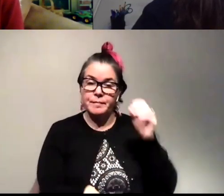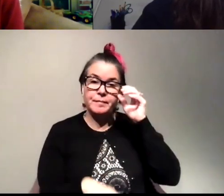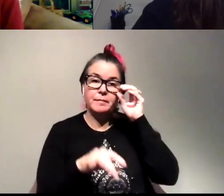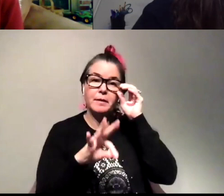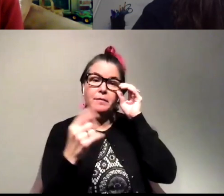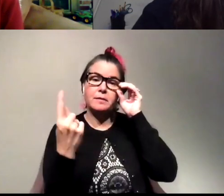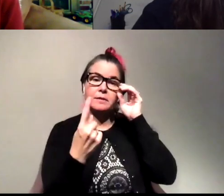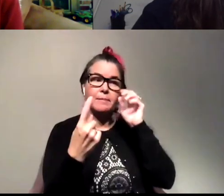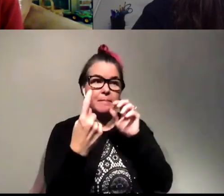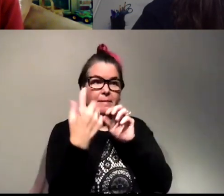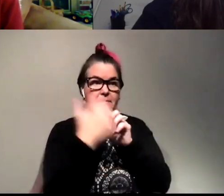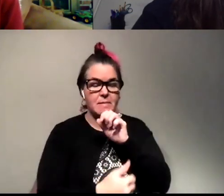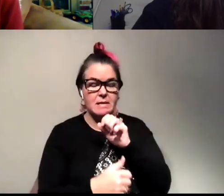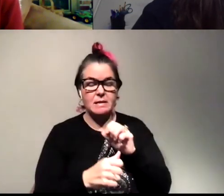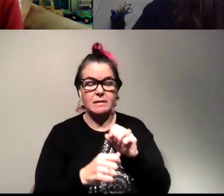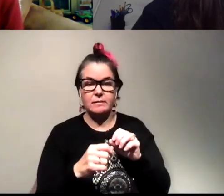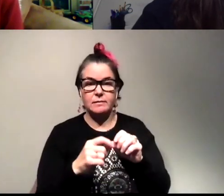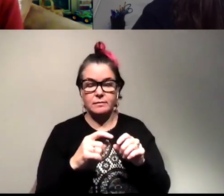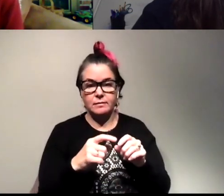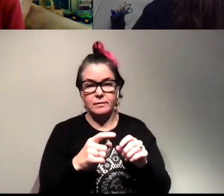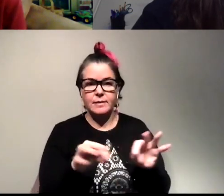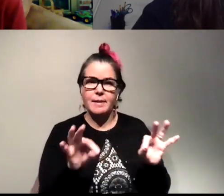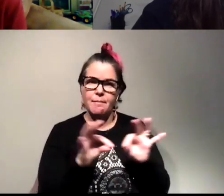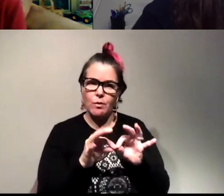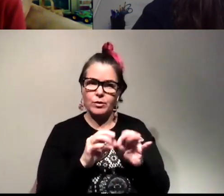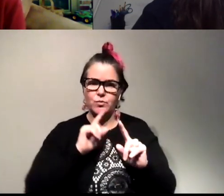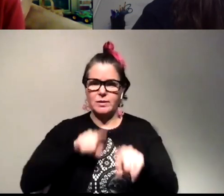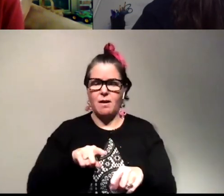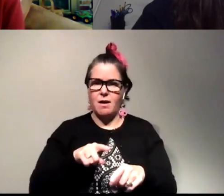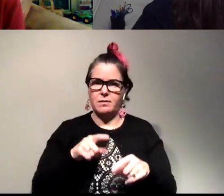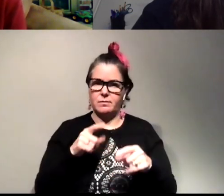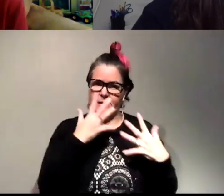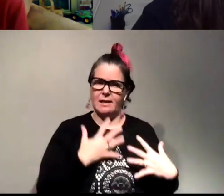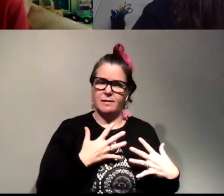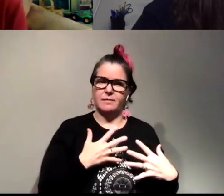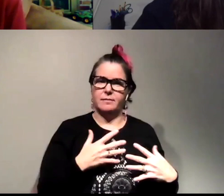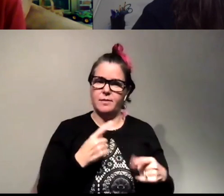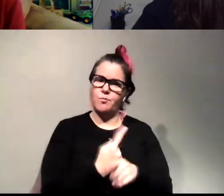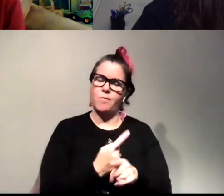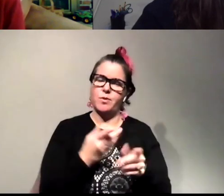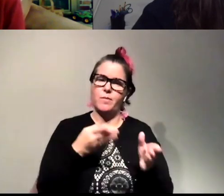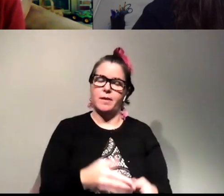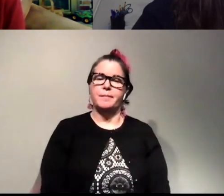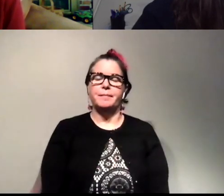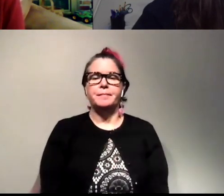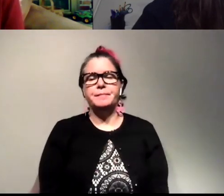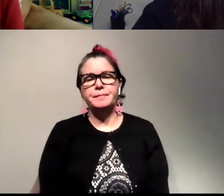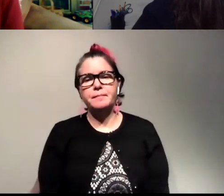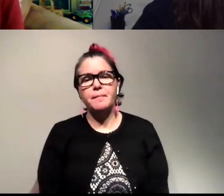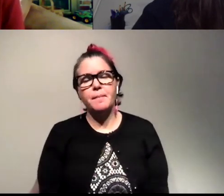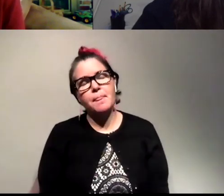somebody is mean to you, it is important to respond to that in the right way.